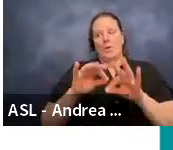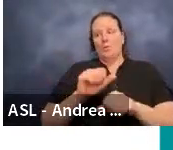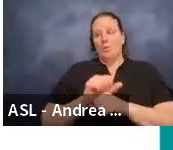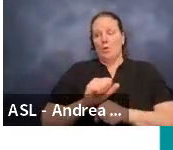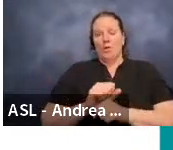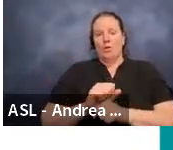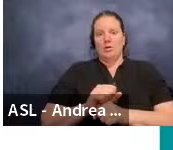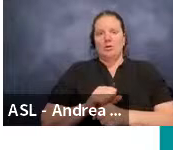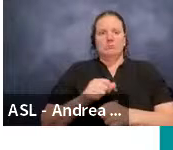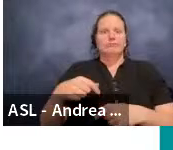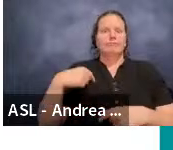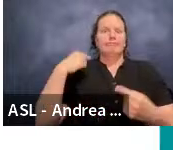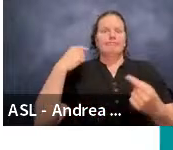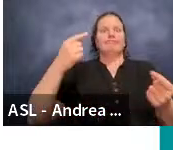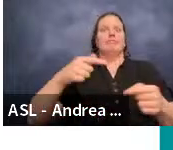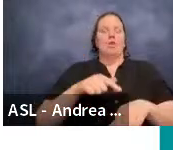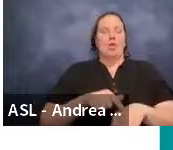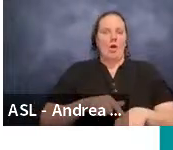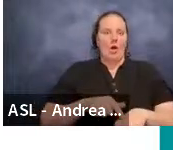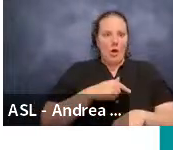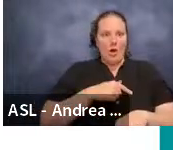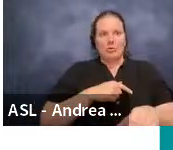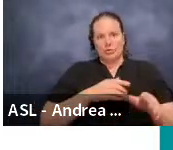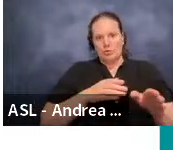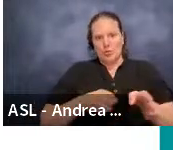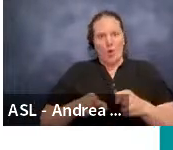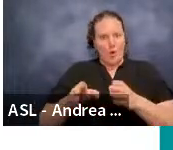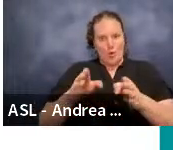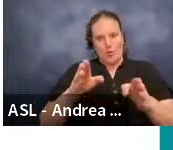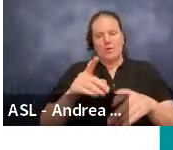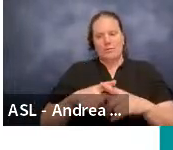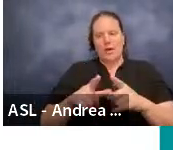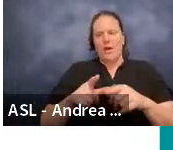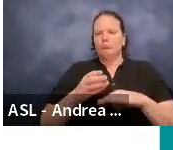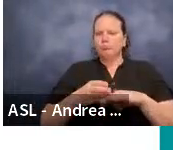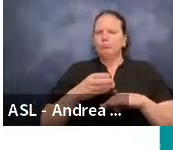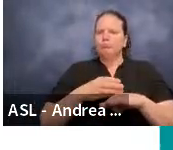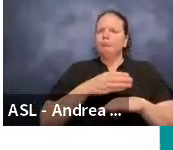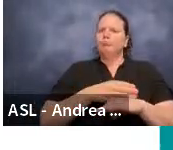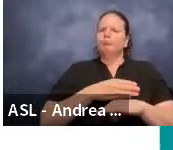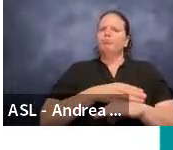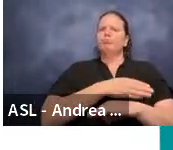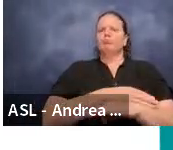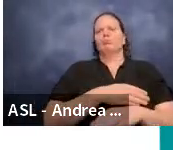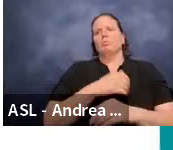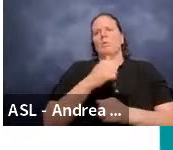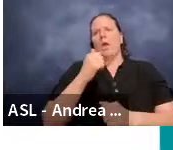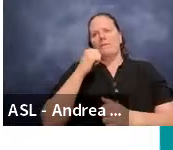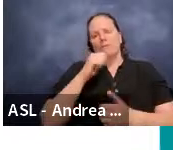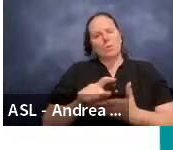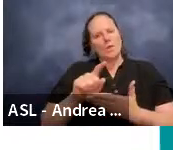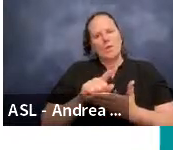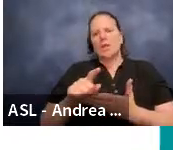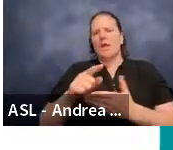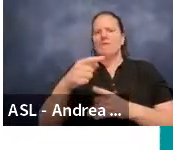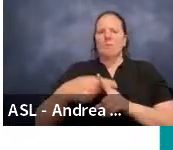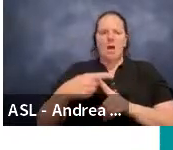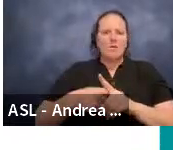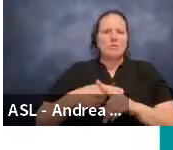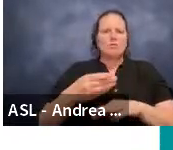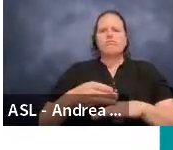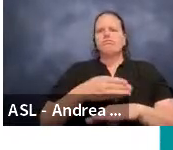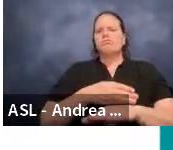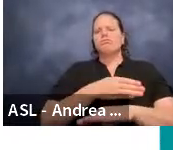been a long road to hoe, but it's we're making progress every week, every month. And so thank